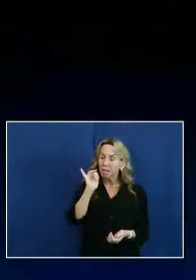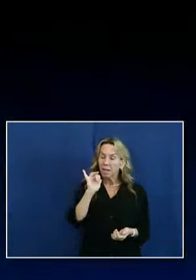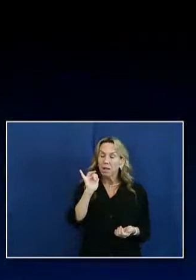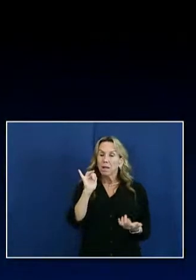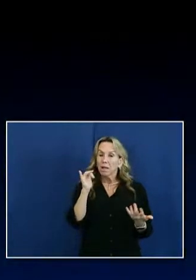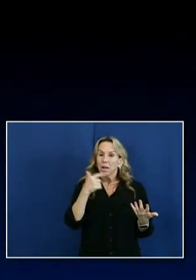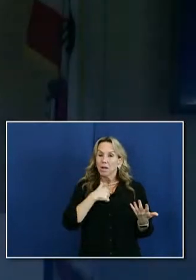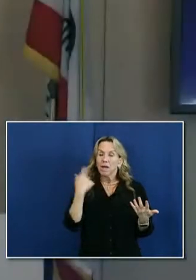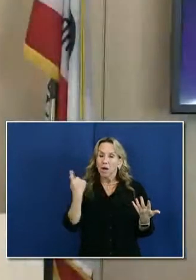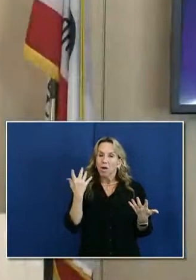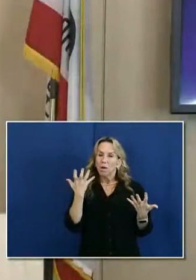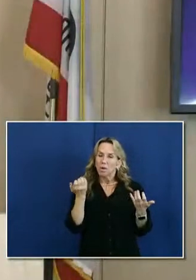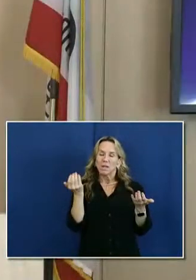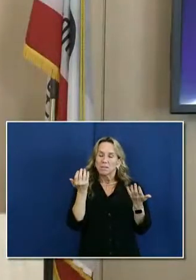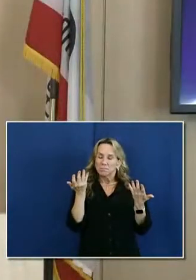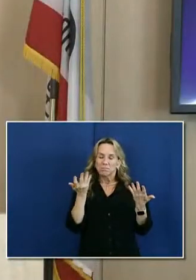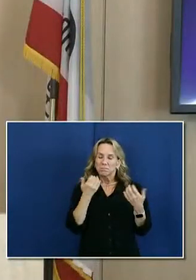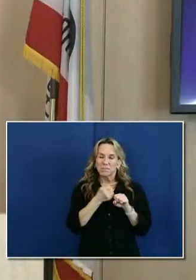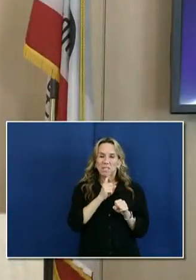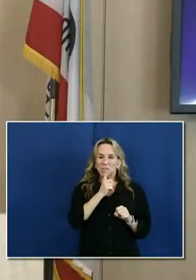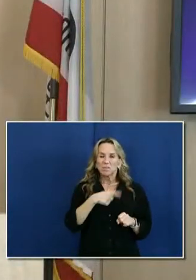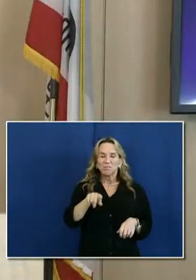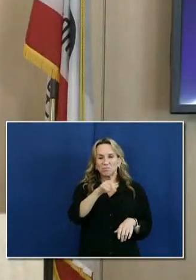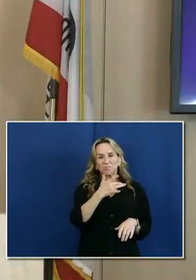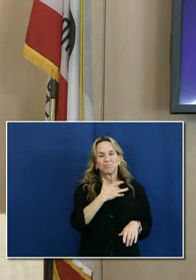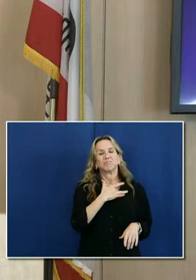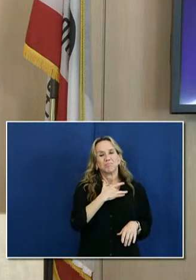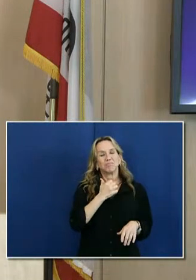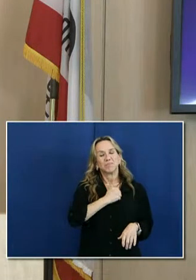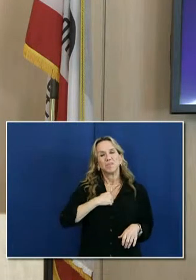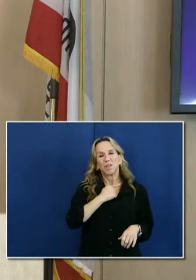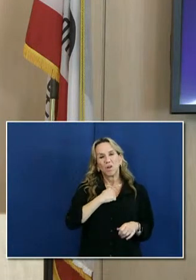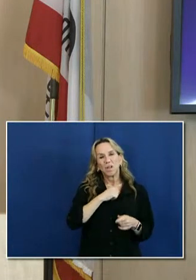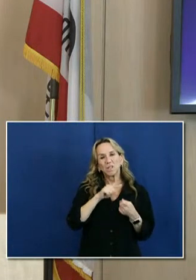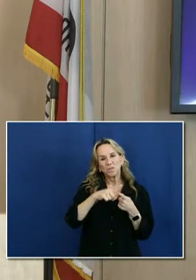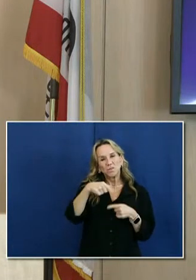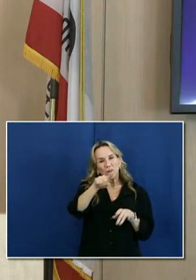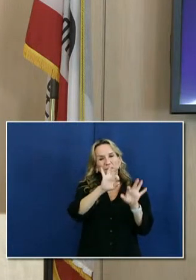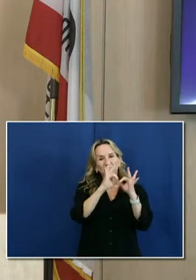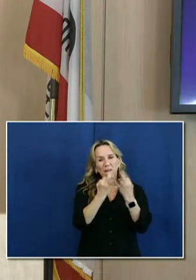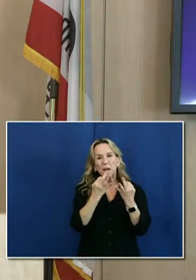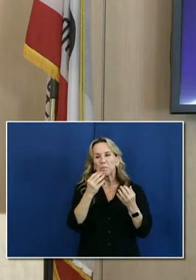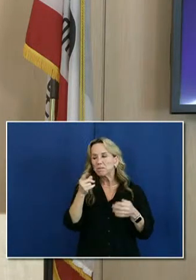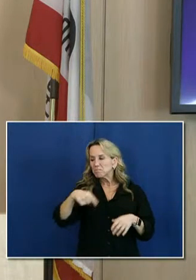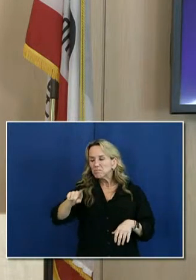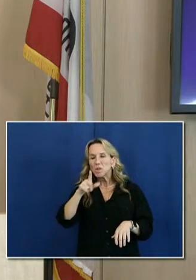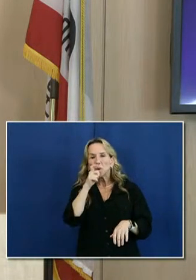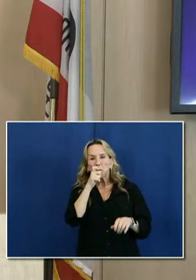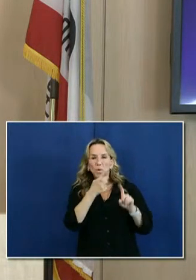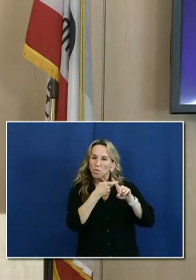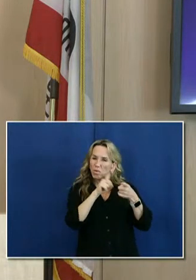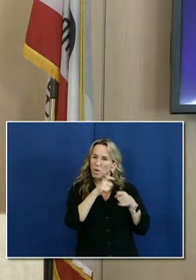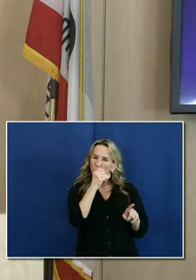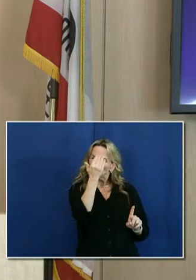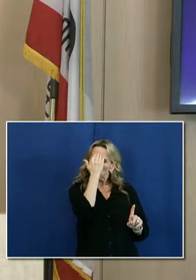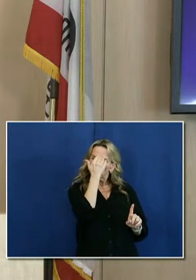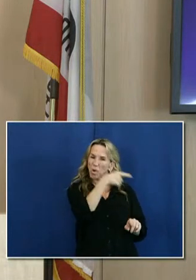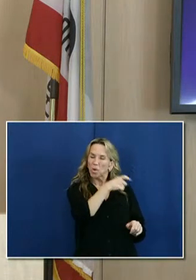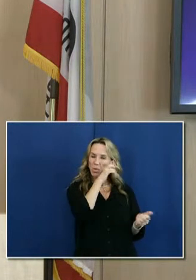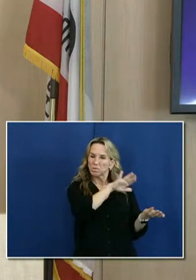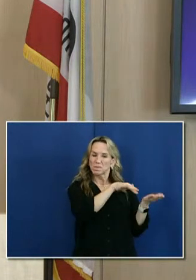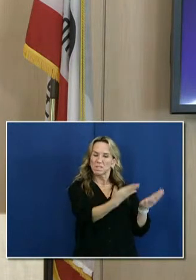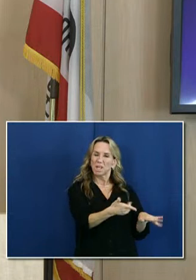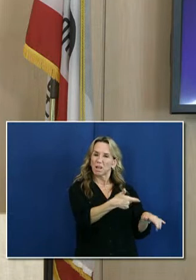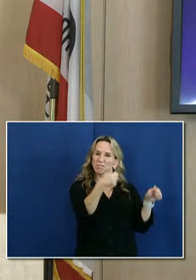always, we want to extend our sincerest sympathies and condolences to the families and friends of those individuals that have lost